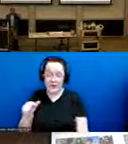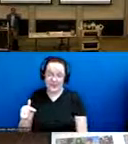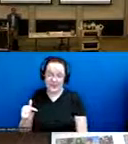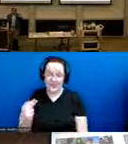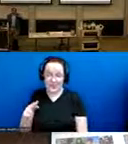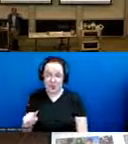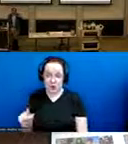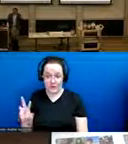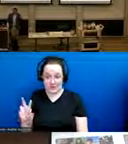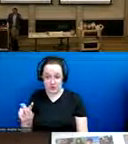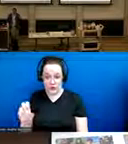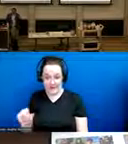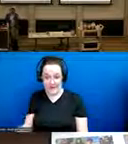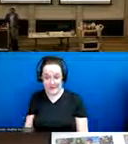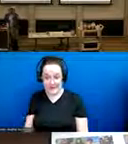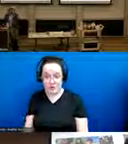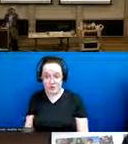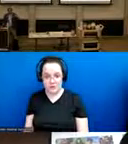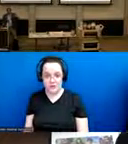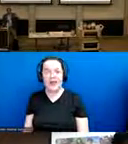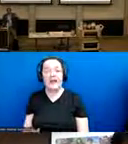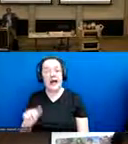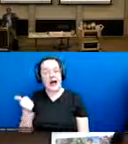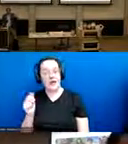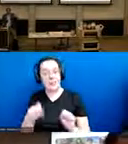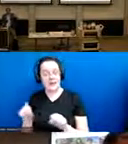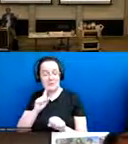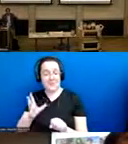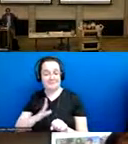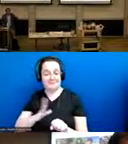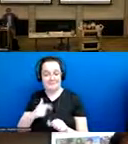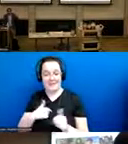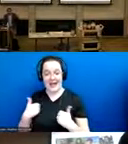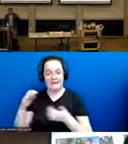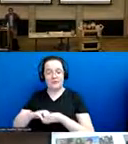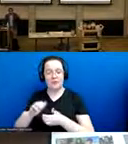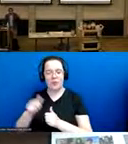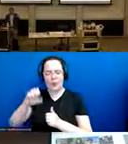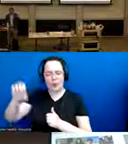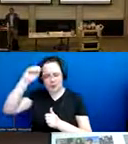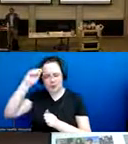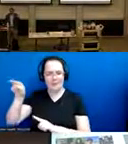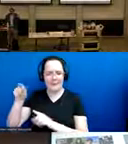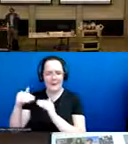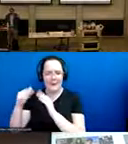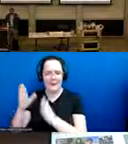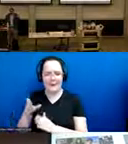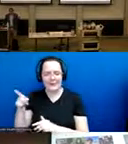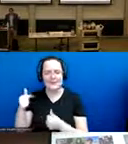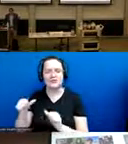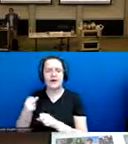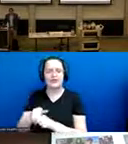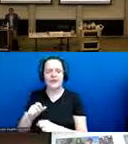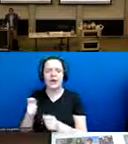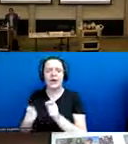Another possibility, which is also very fancy, I have some collaborations with European colleagues where we're trying to develop tunable quantum